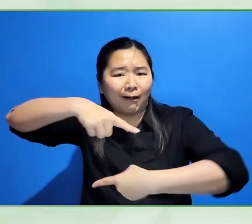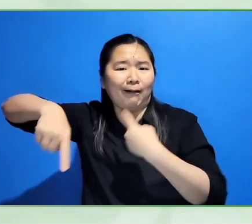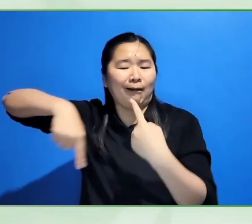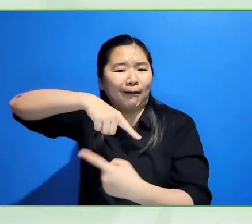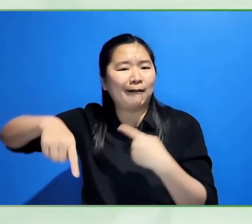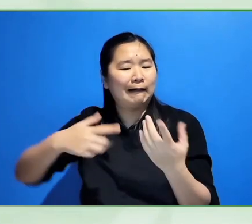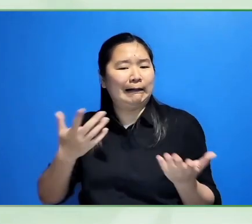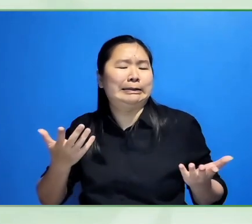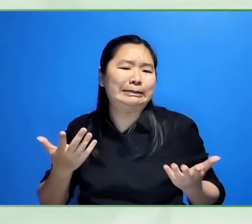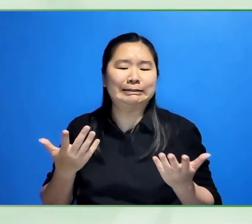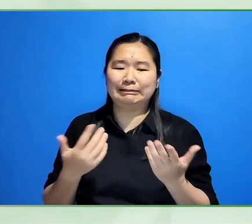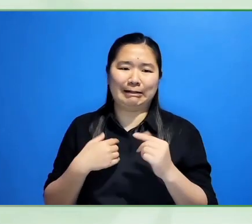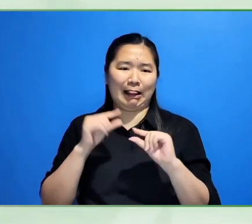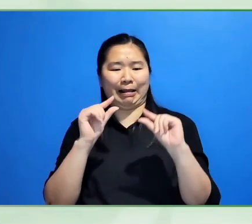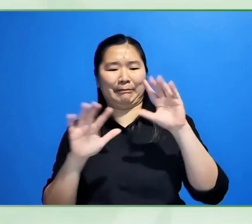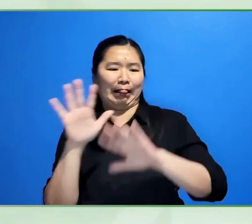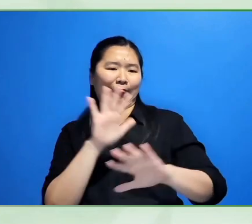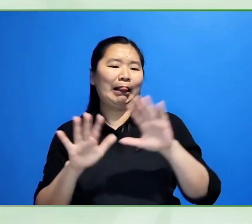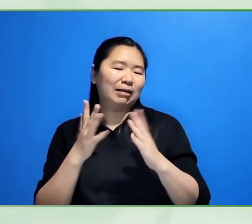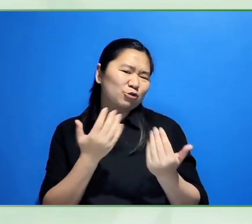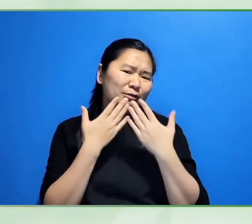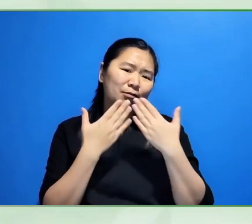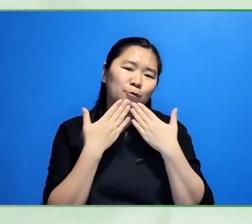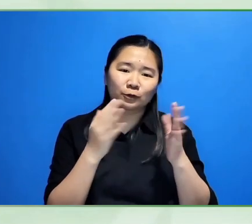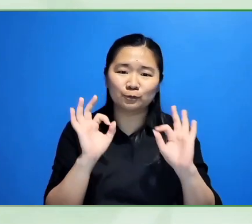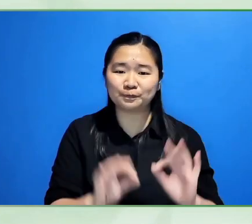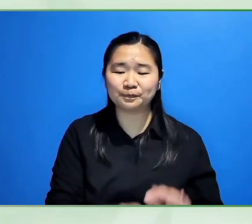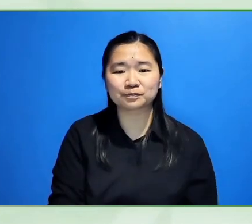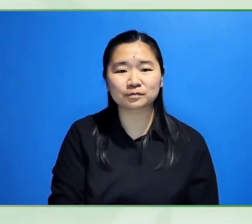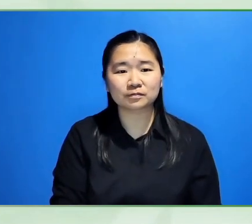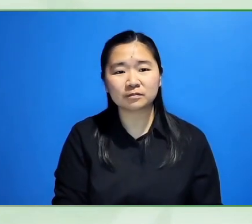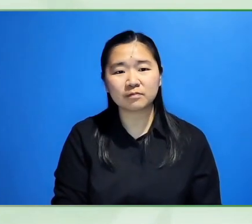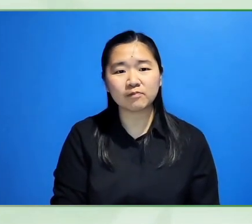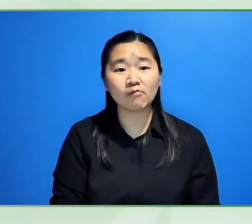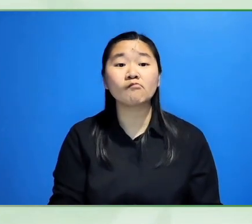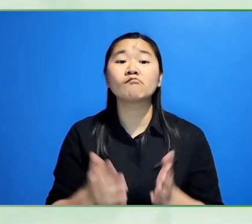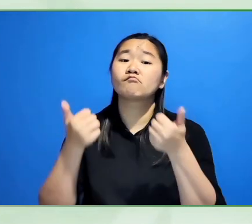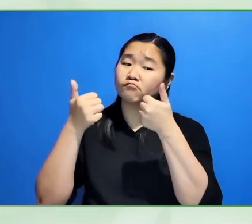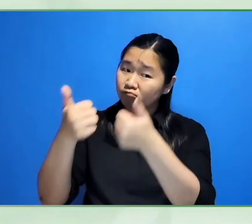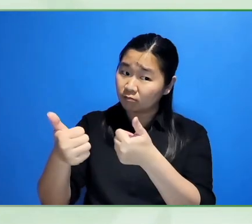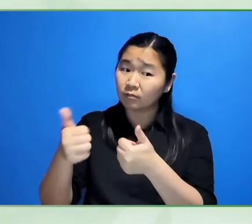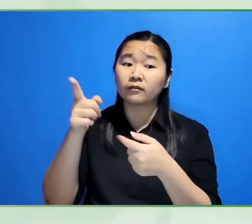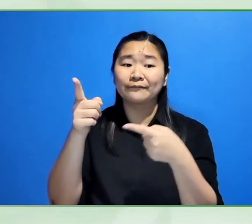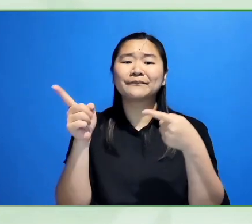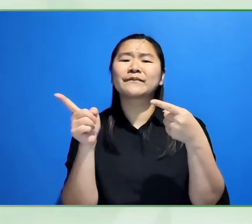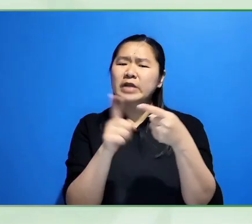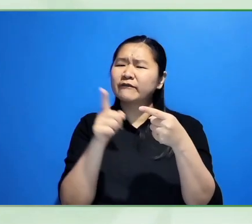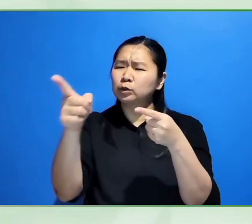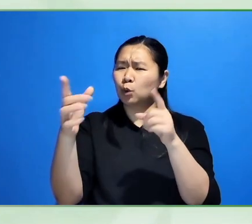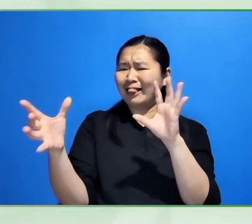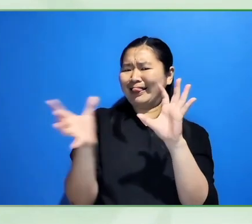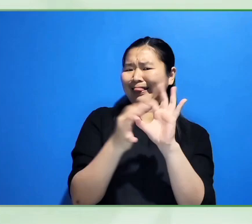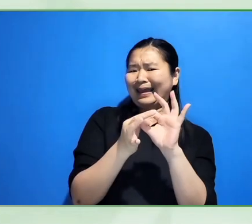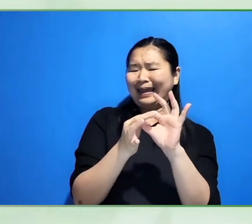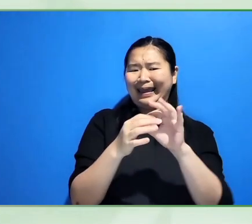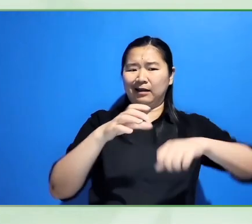of phone calls and assessments to determine if they are trained and familiar with this particular model. There are other models